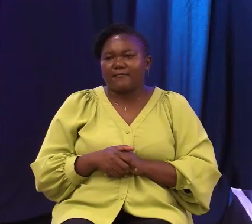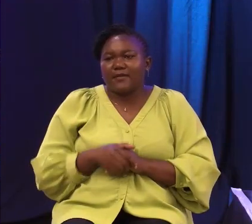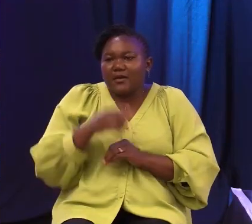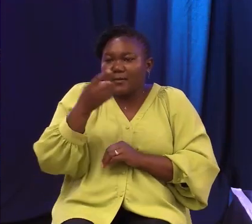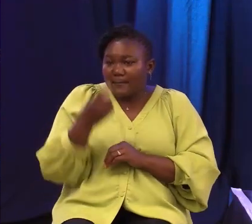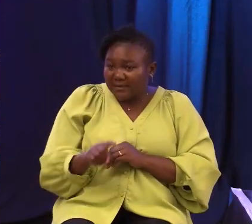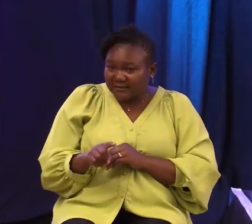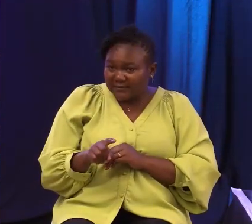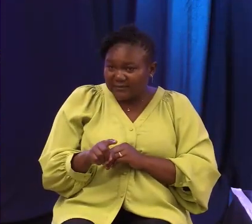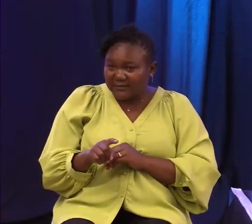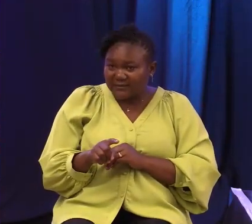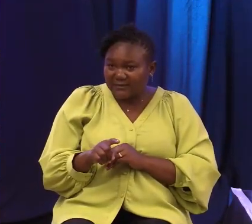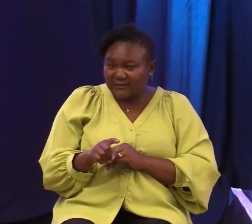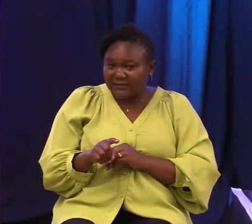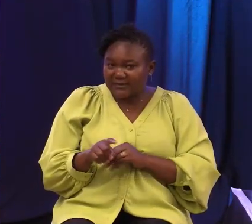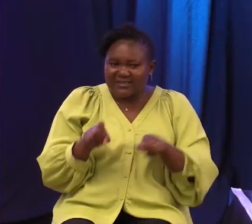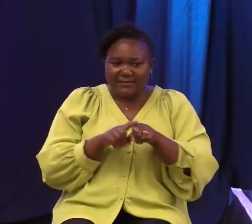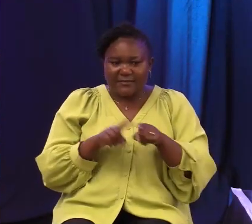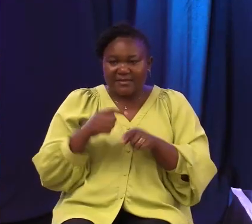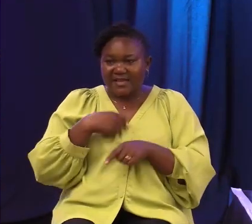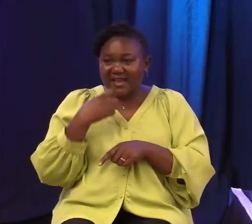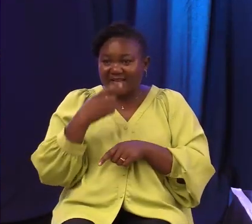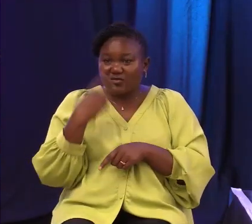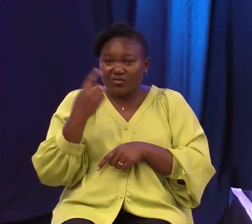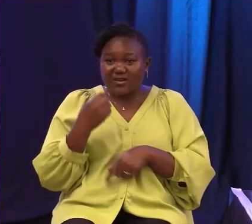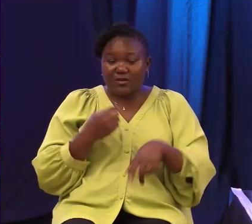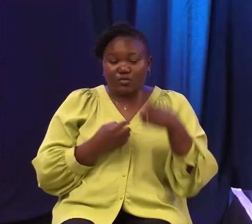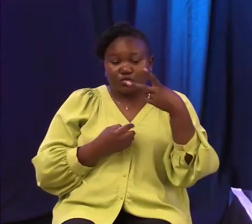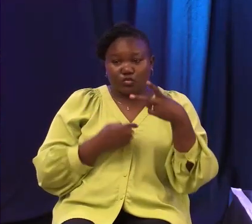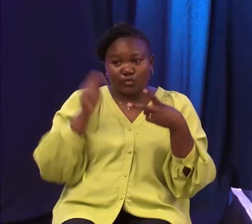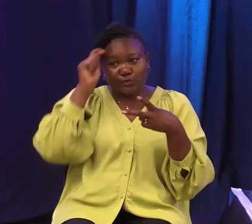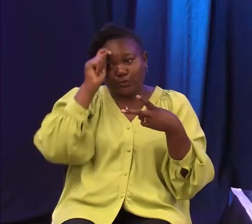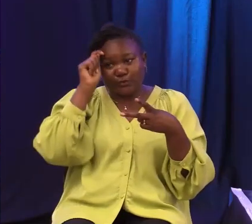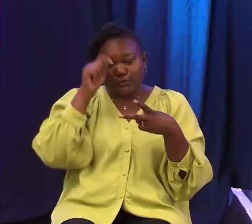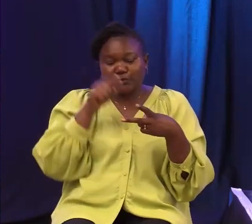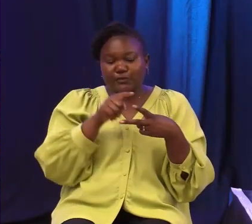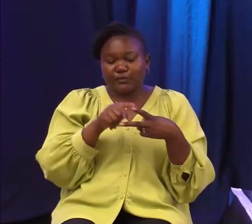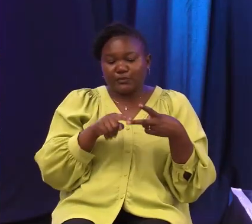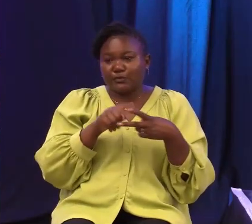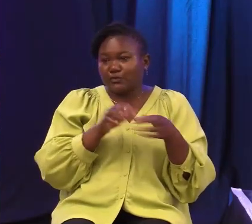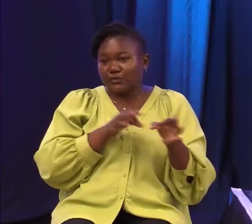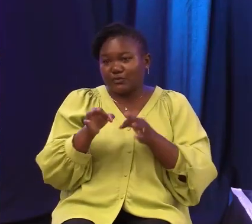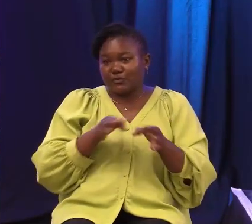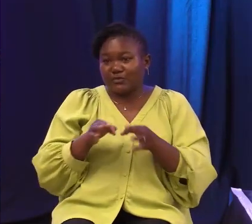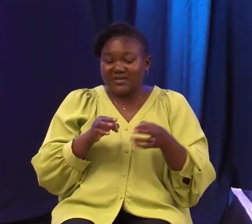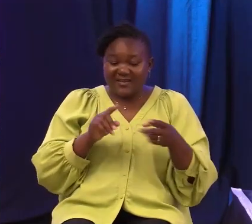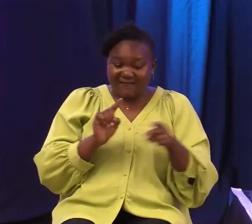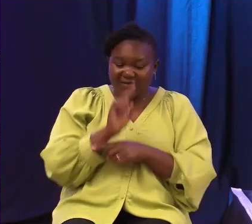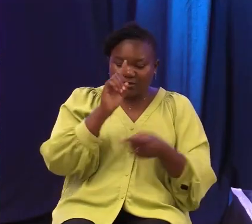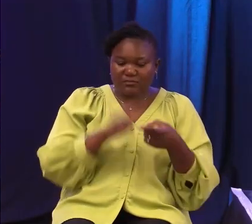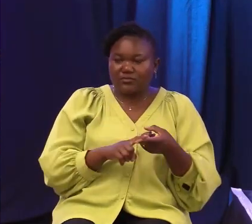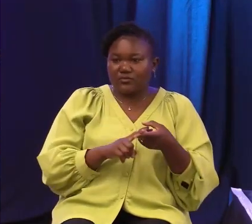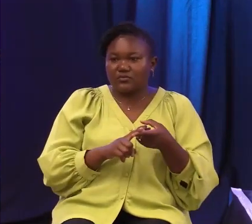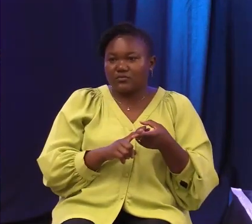But like I said, there are only two theories that explain the rights. The first theory